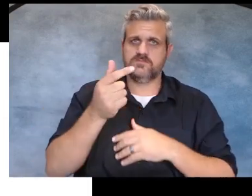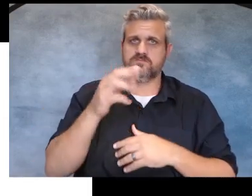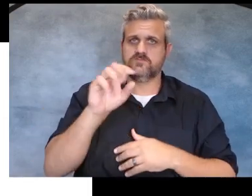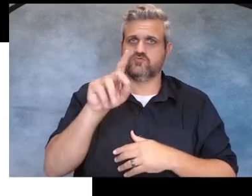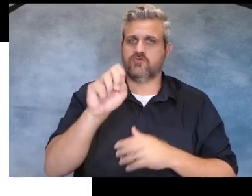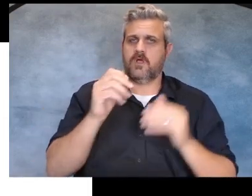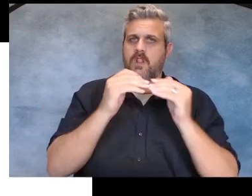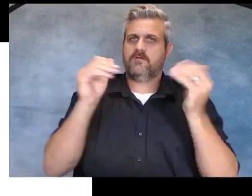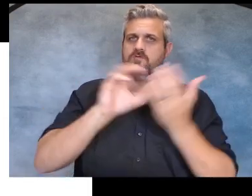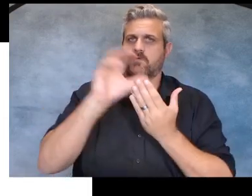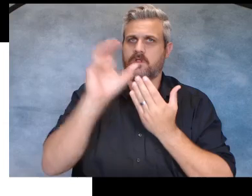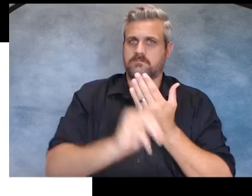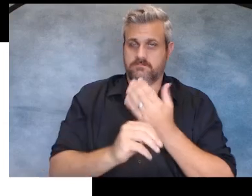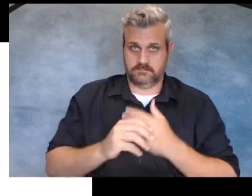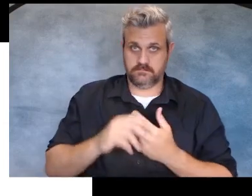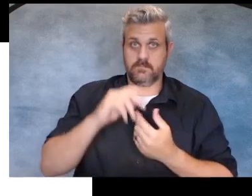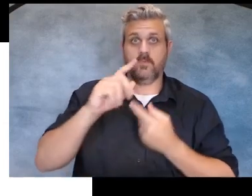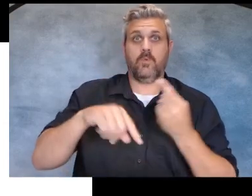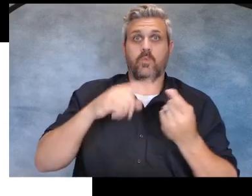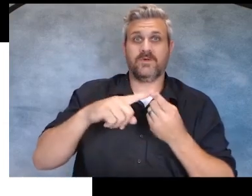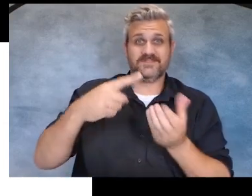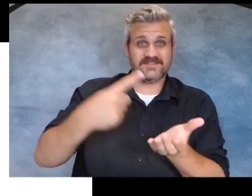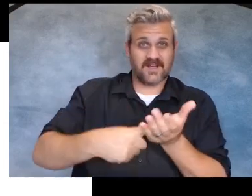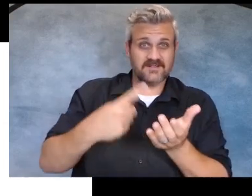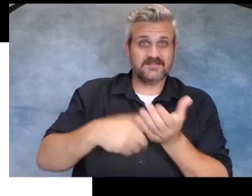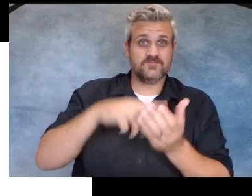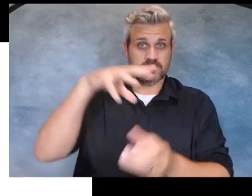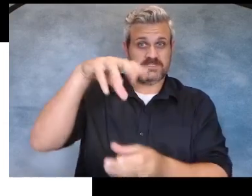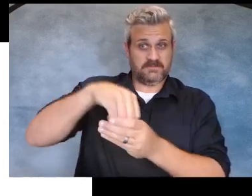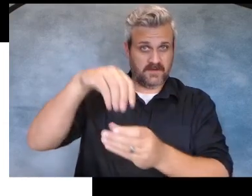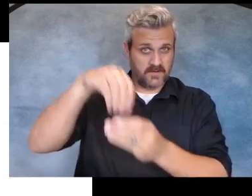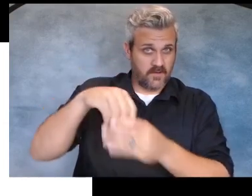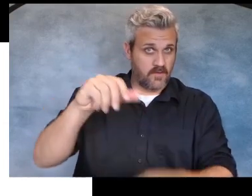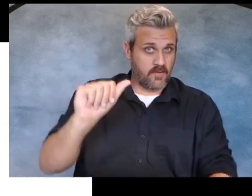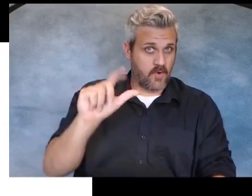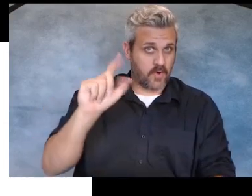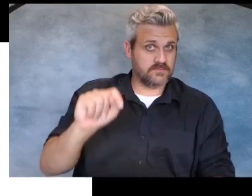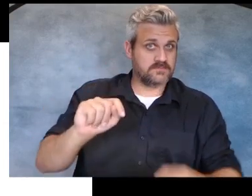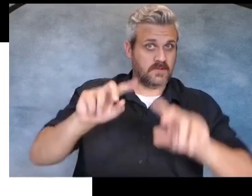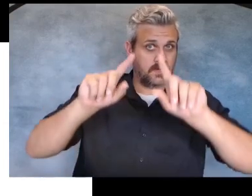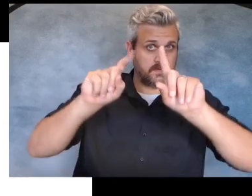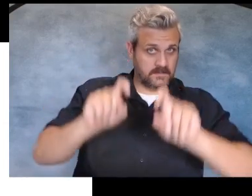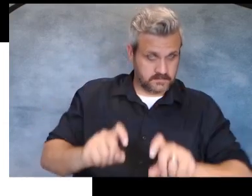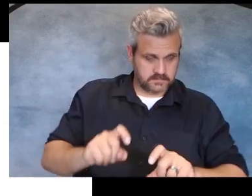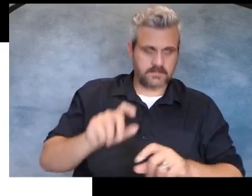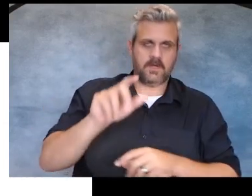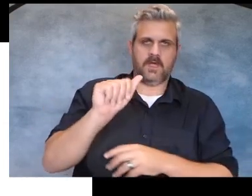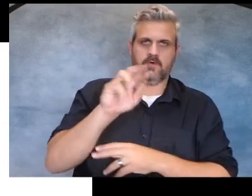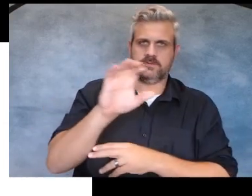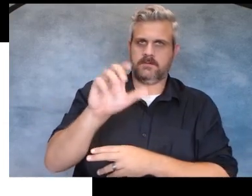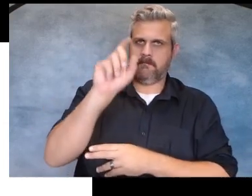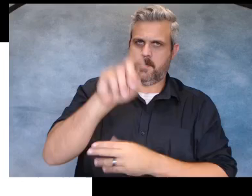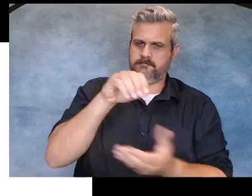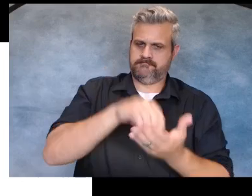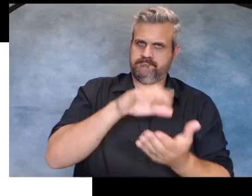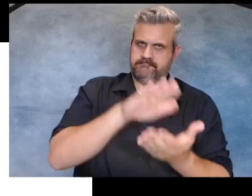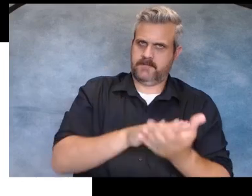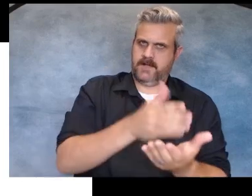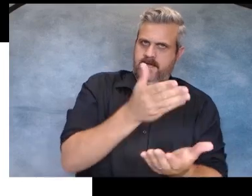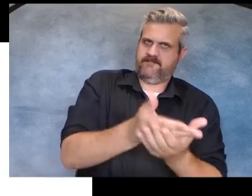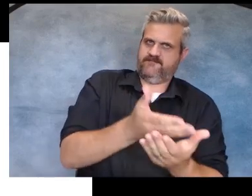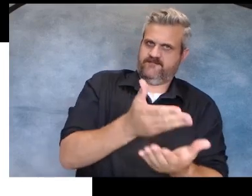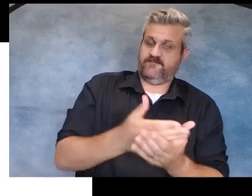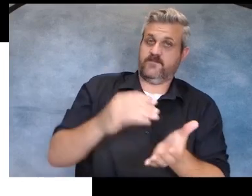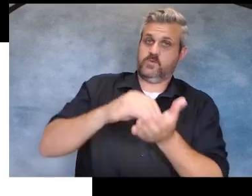the grade level curriculum. When discussing participation in the alternate assessment, the ARC must document evidence the